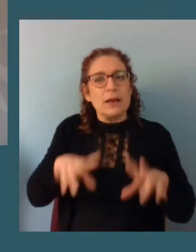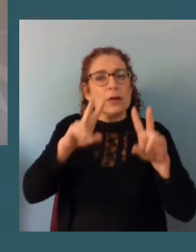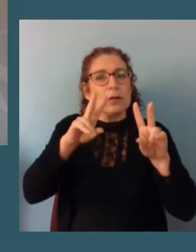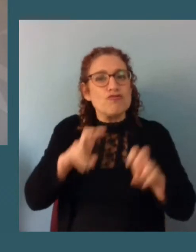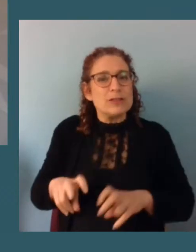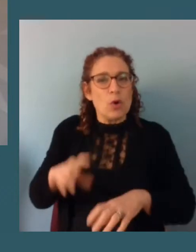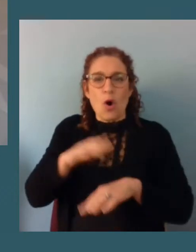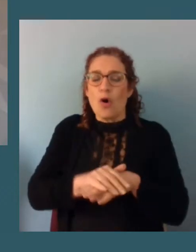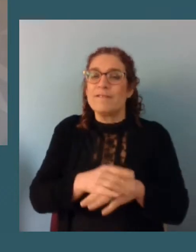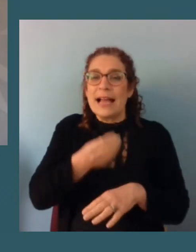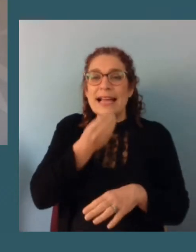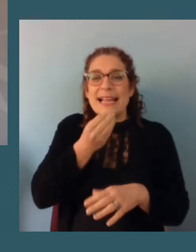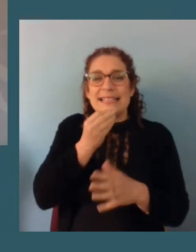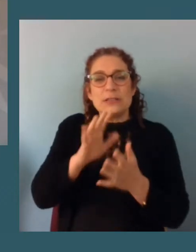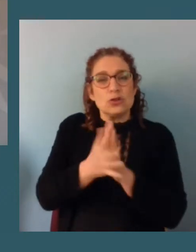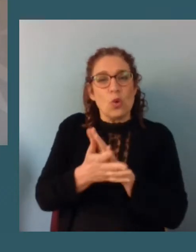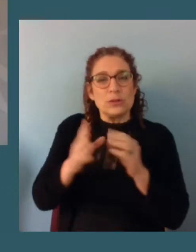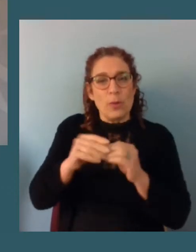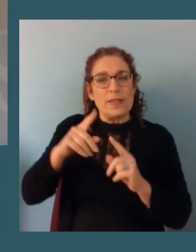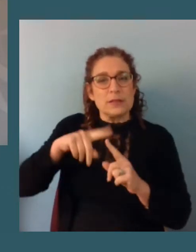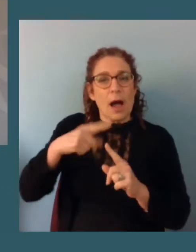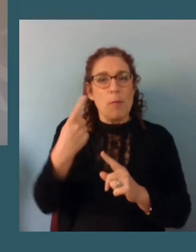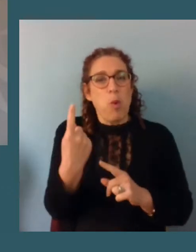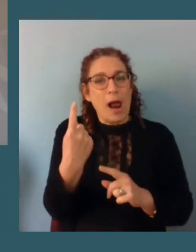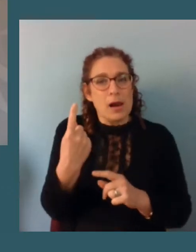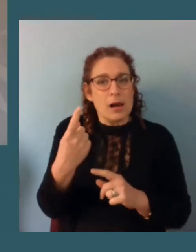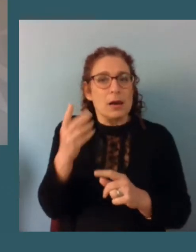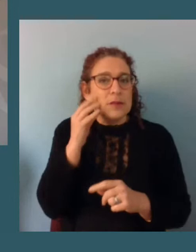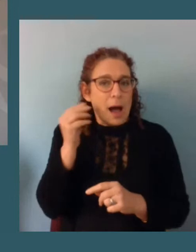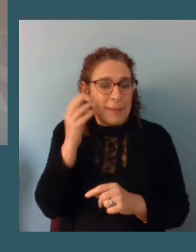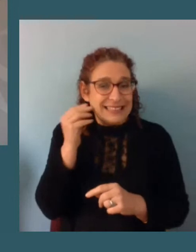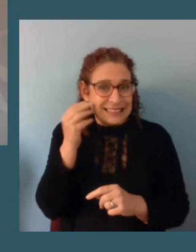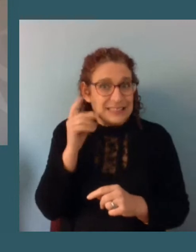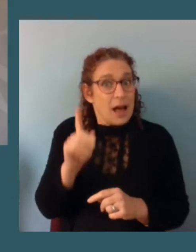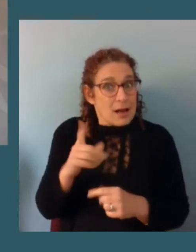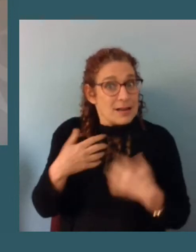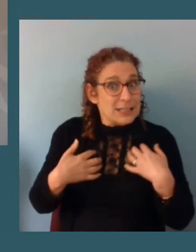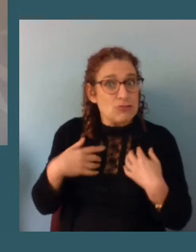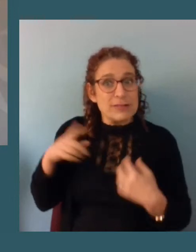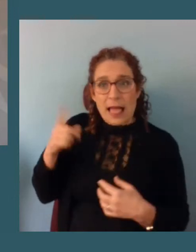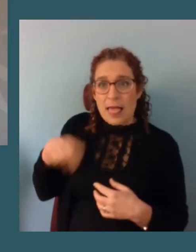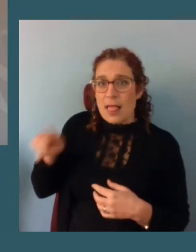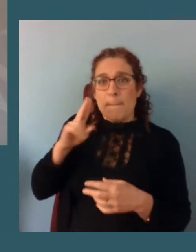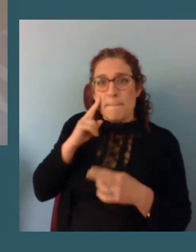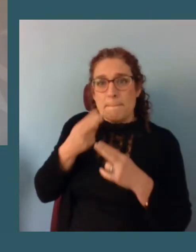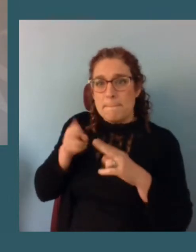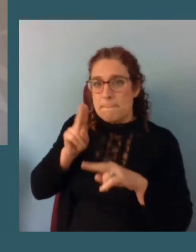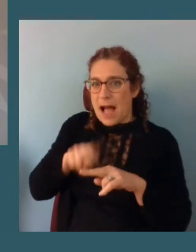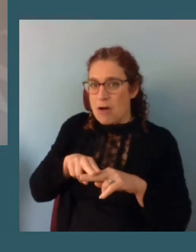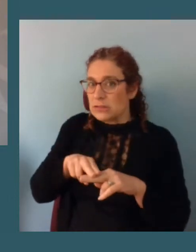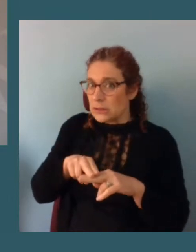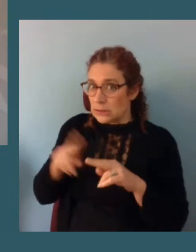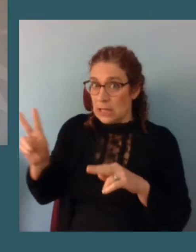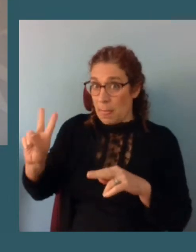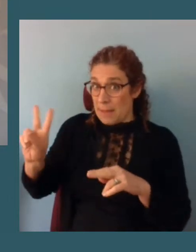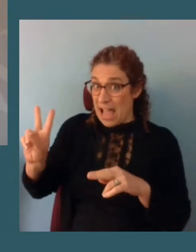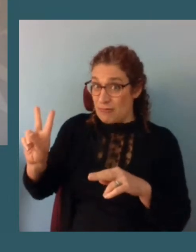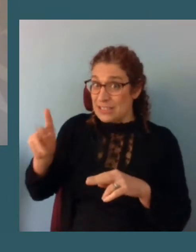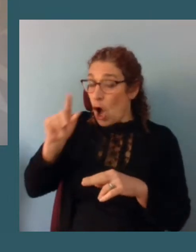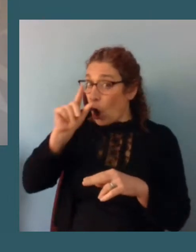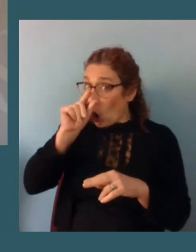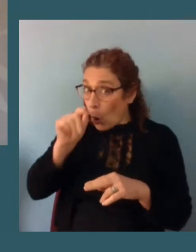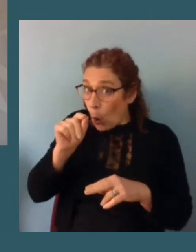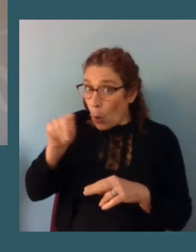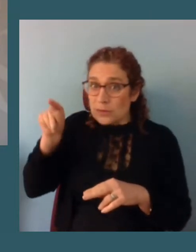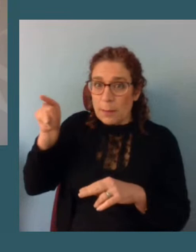disorders in type 1 diabetes. And when you speak to parents, actually, the parent could easily be someone with a child with food allergy